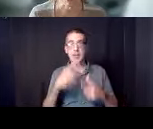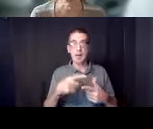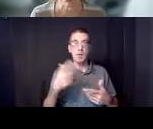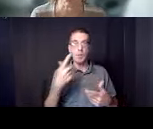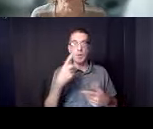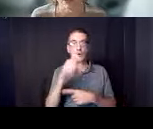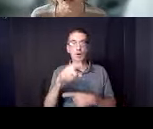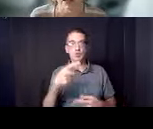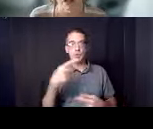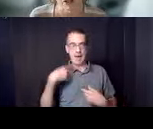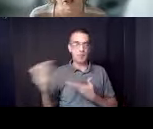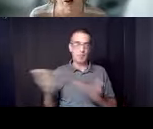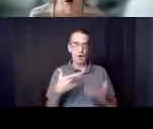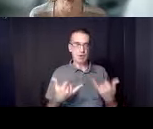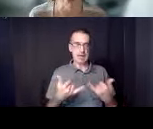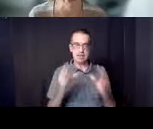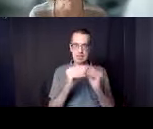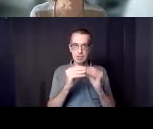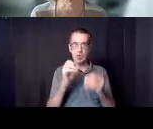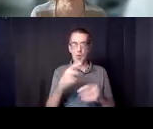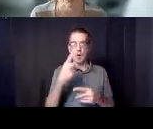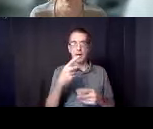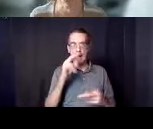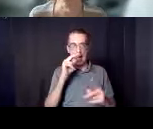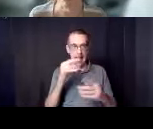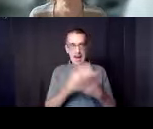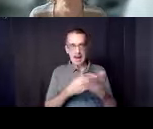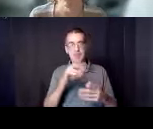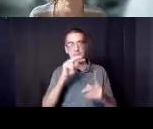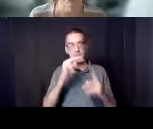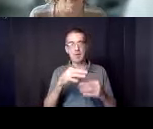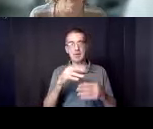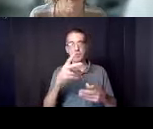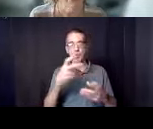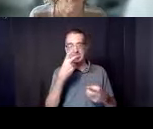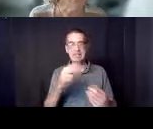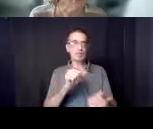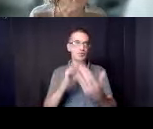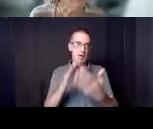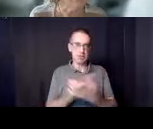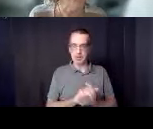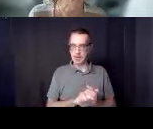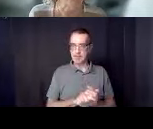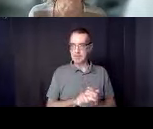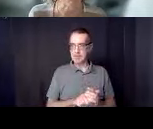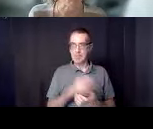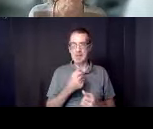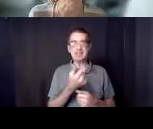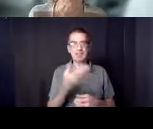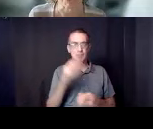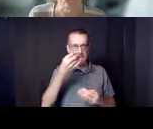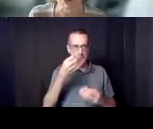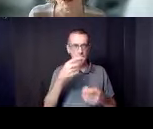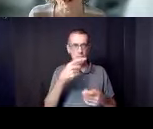one question you bring to today's session, or one aspect of this topic you would like to see addressed. So I know that's several bits of